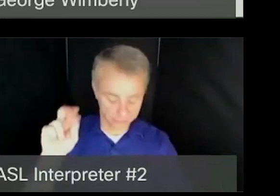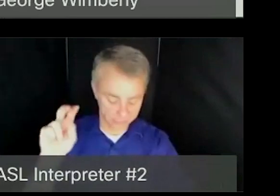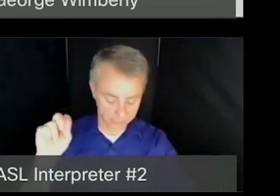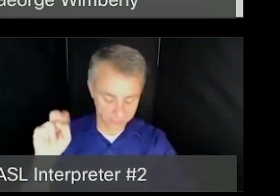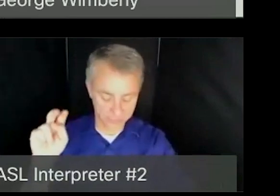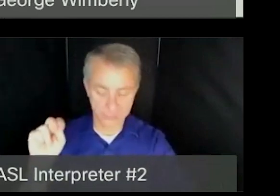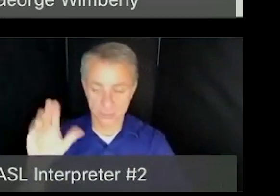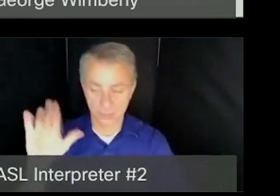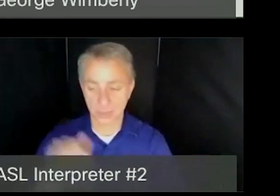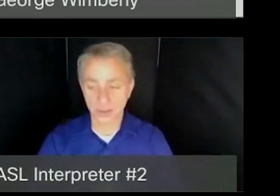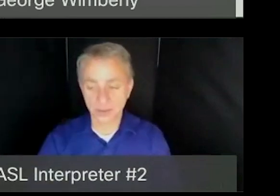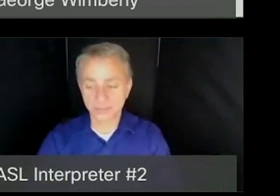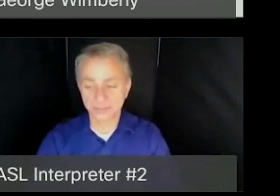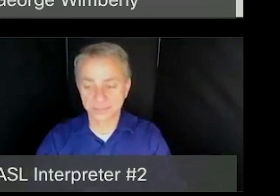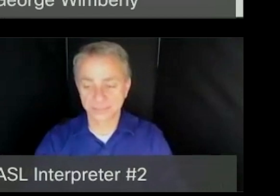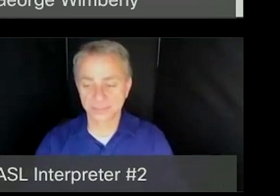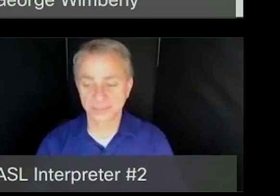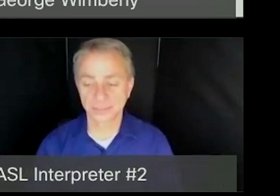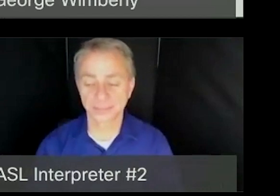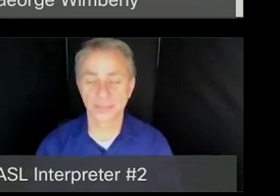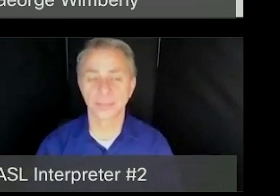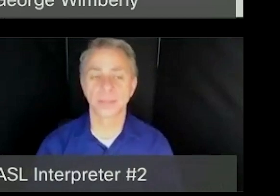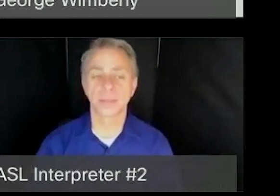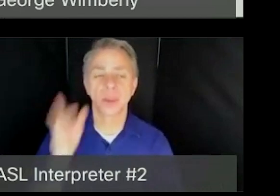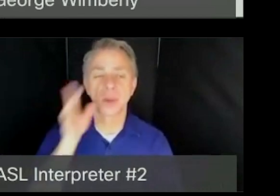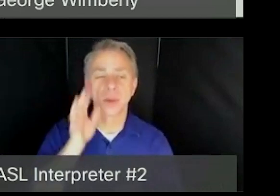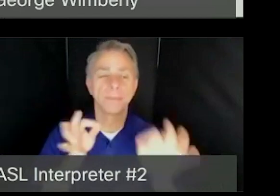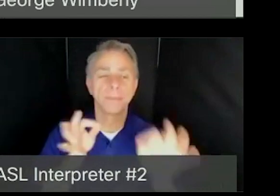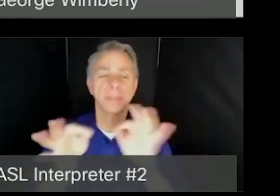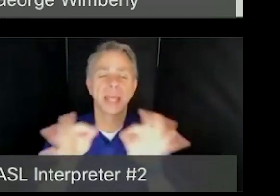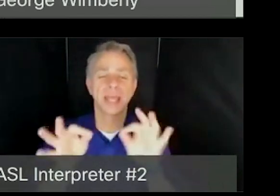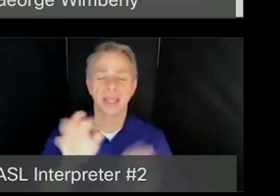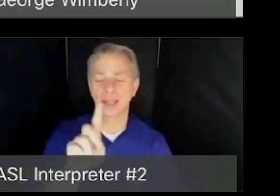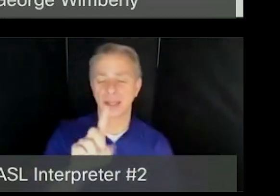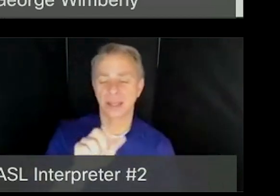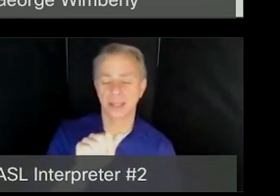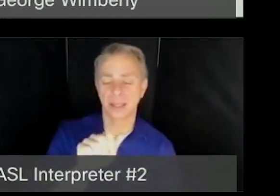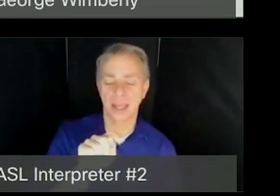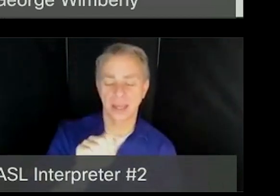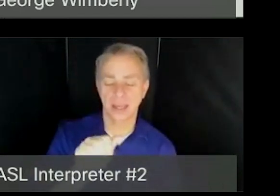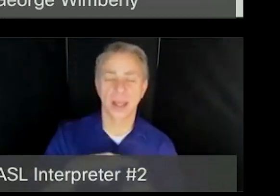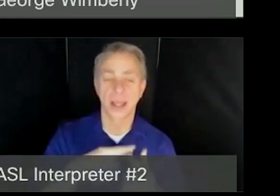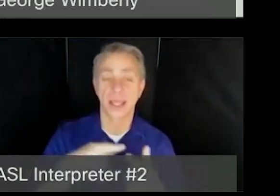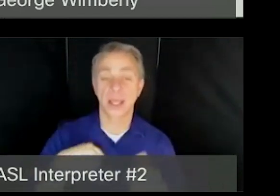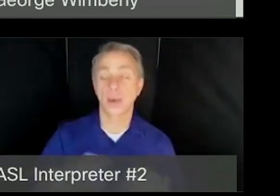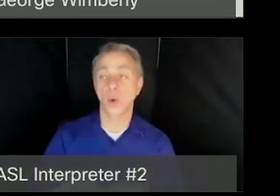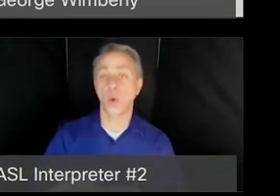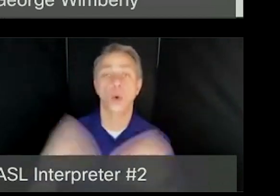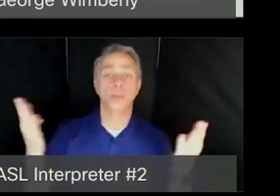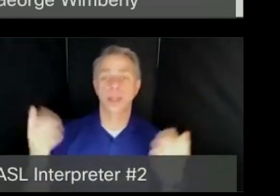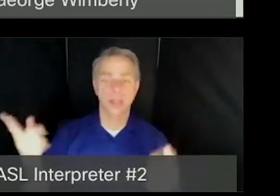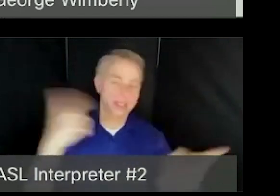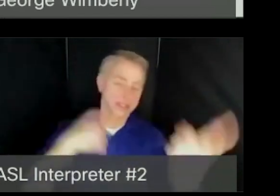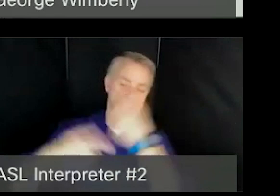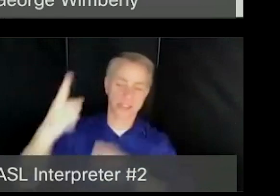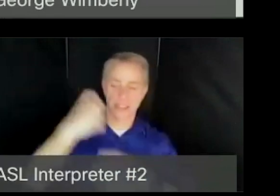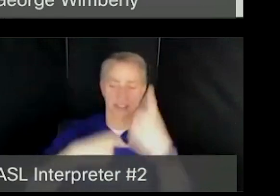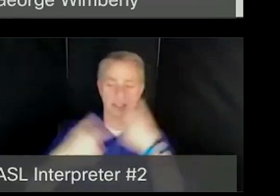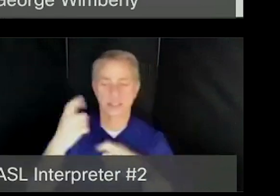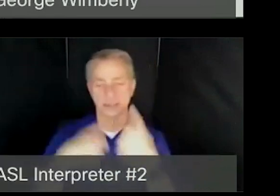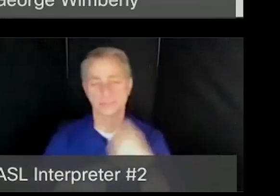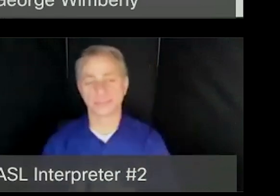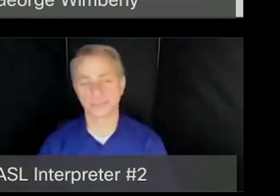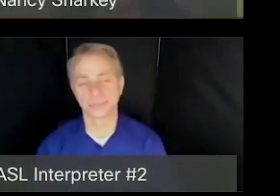more about the Slds data, and then we'll open up for questions at the end with everyone.